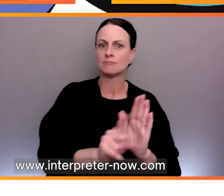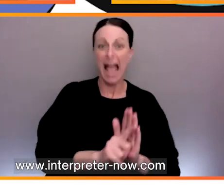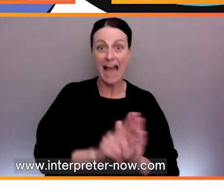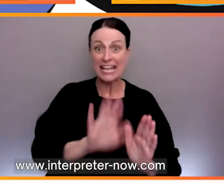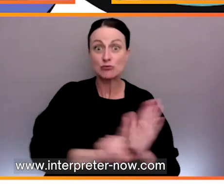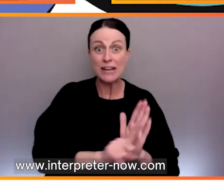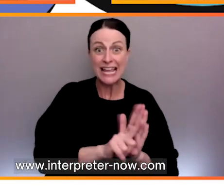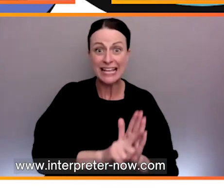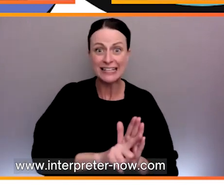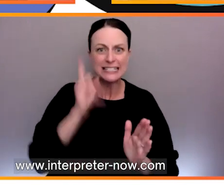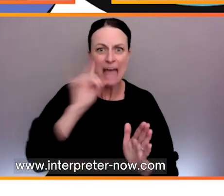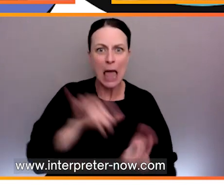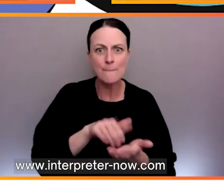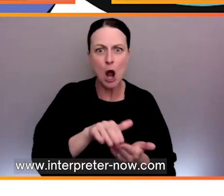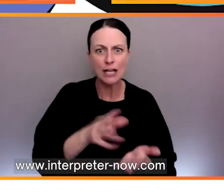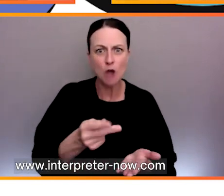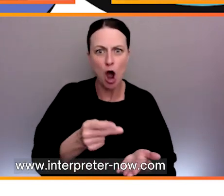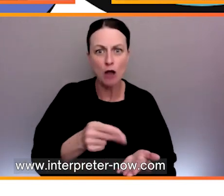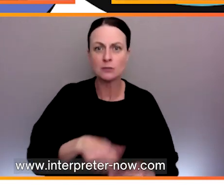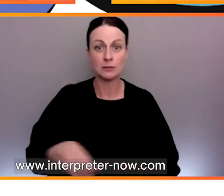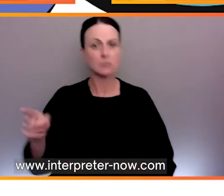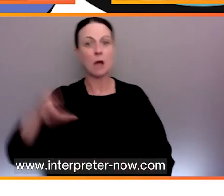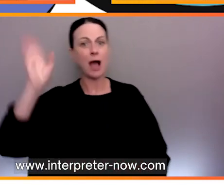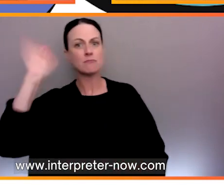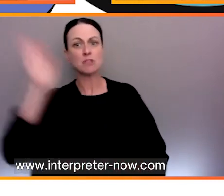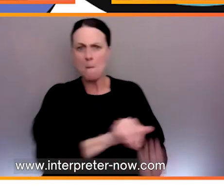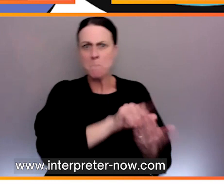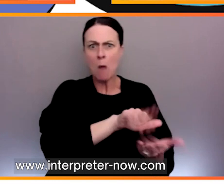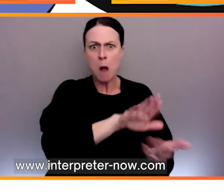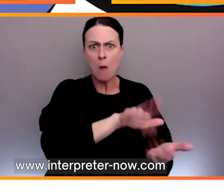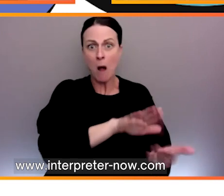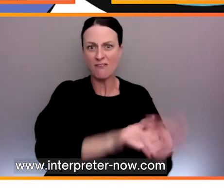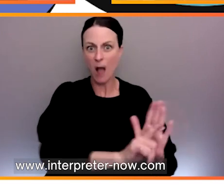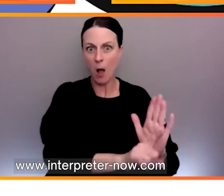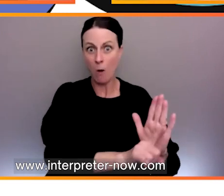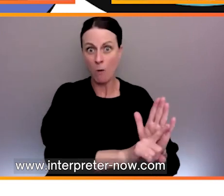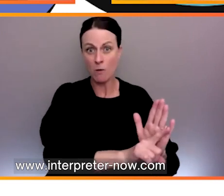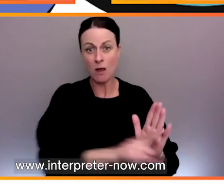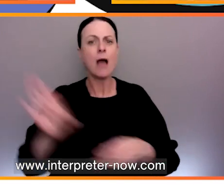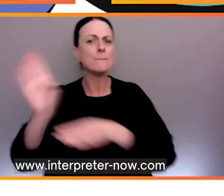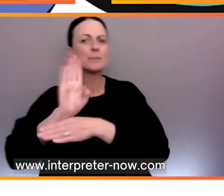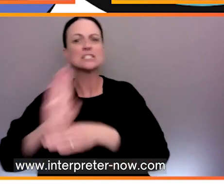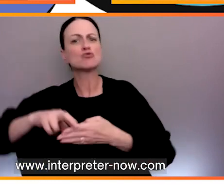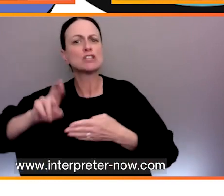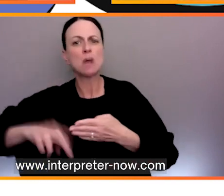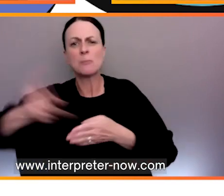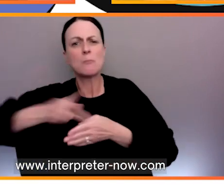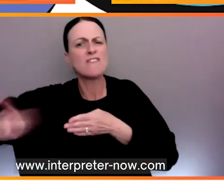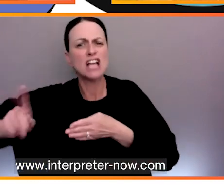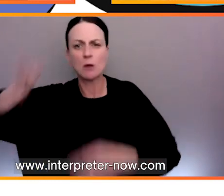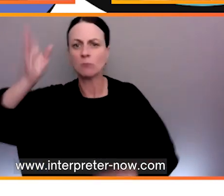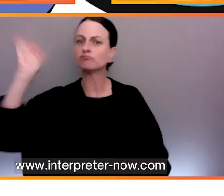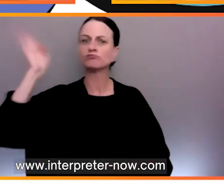hope for with the book and with talking about the book is just giving those who may be experiencing some of